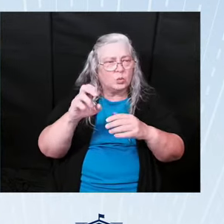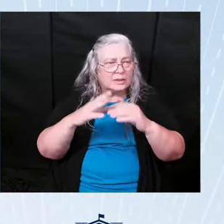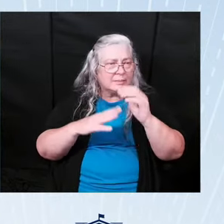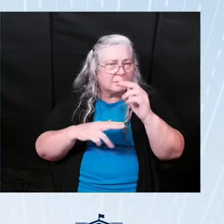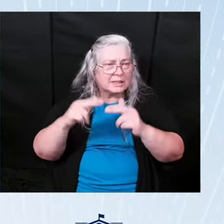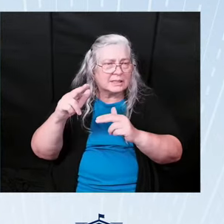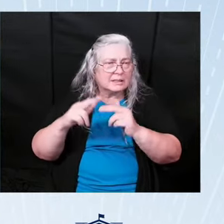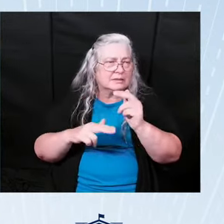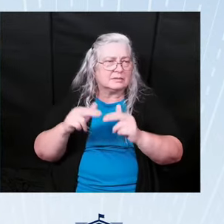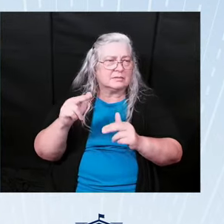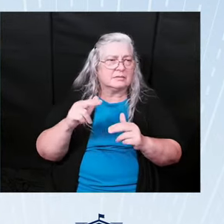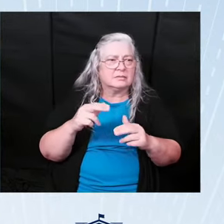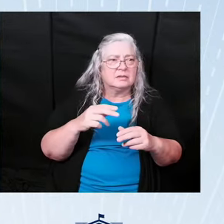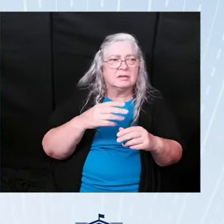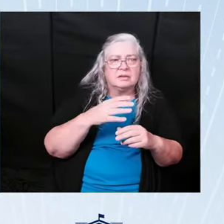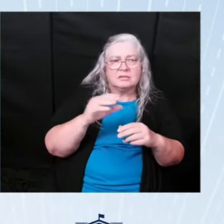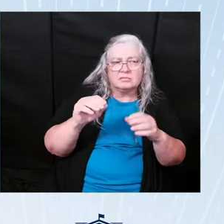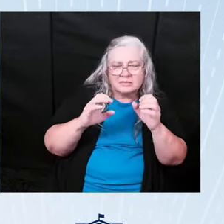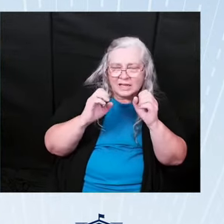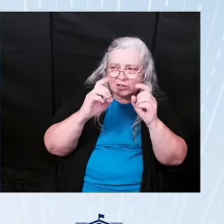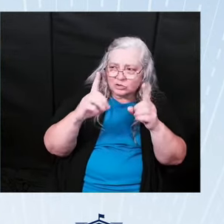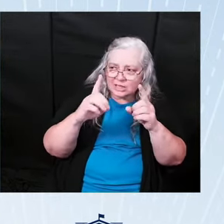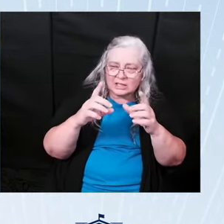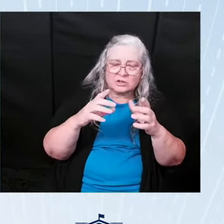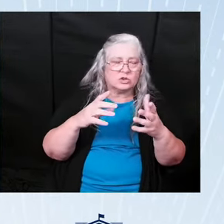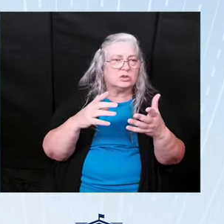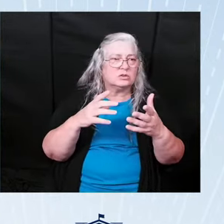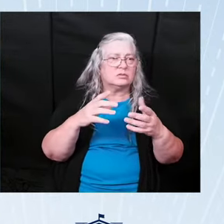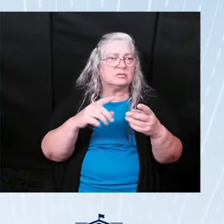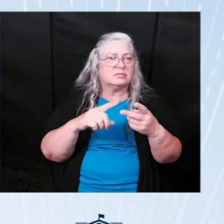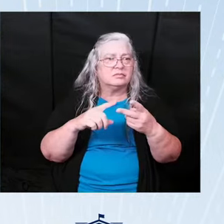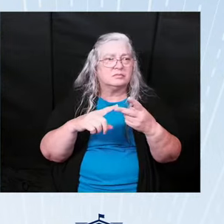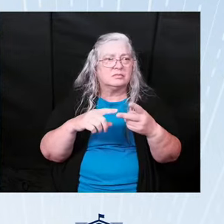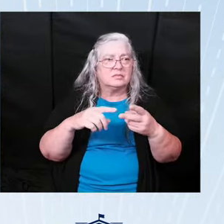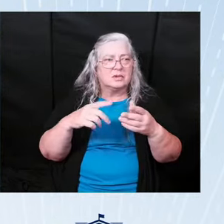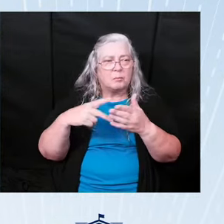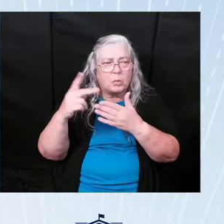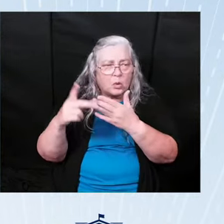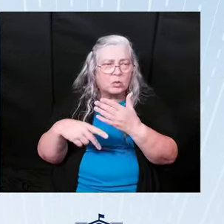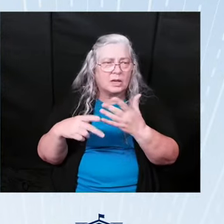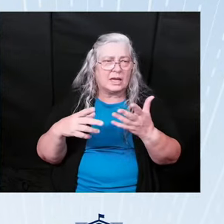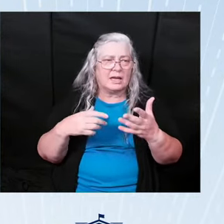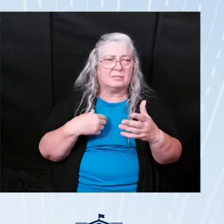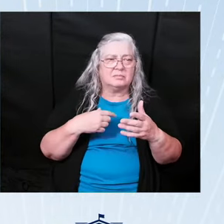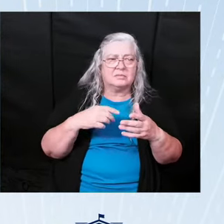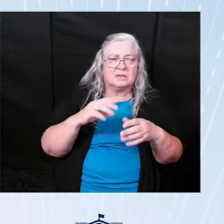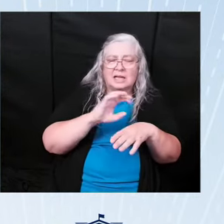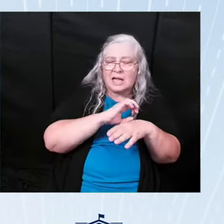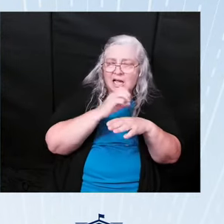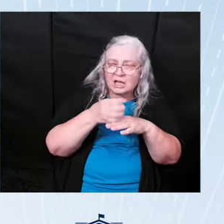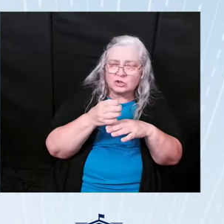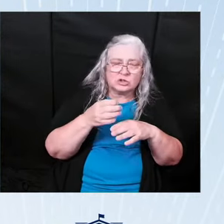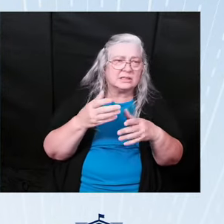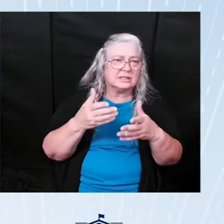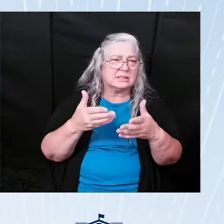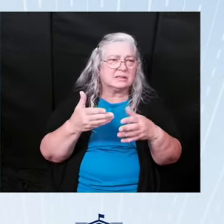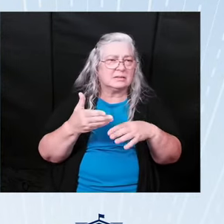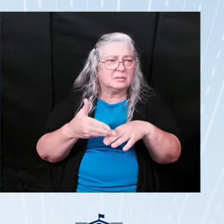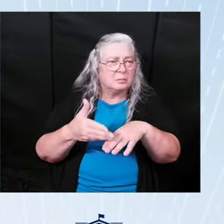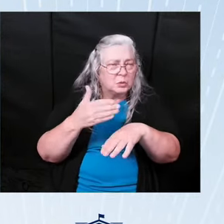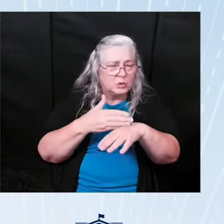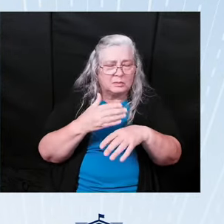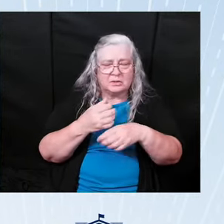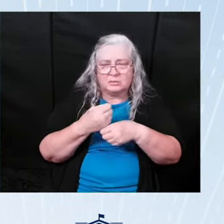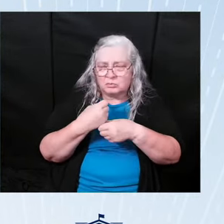from outdoor threats like extreme heat and cold outings during power outages, floodings,